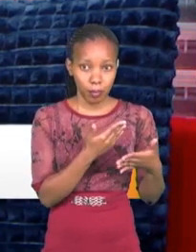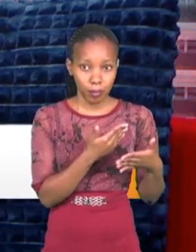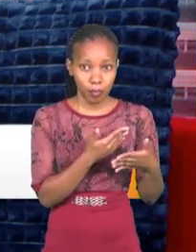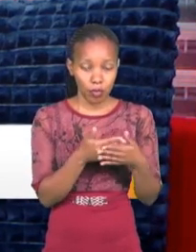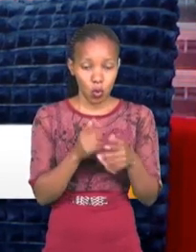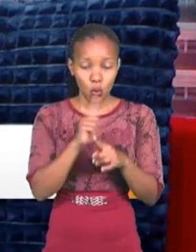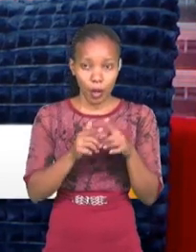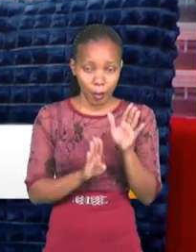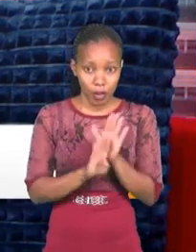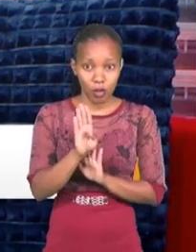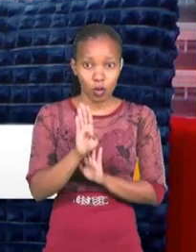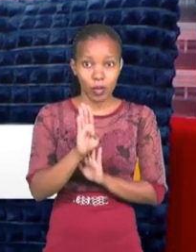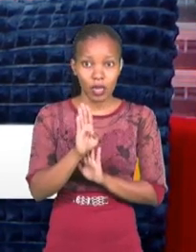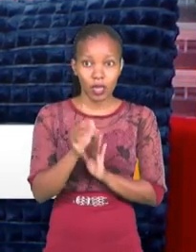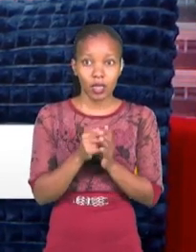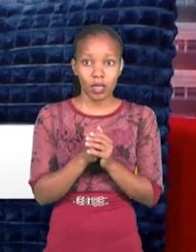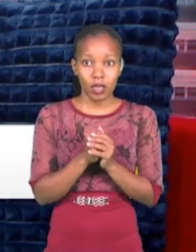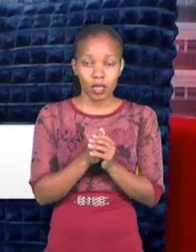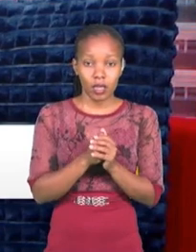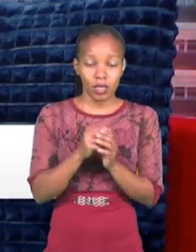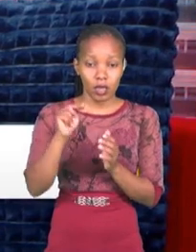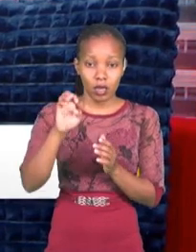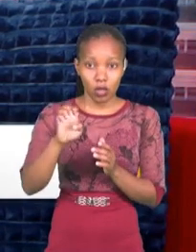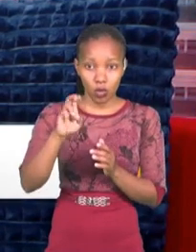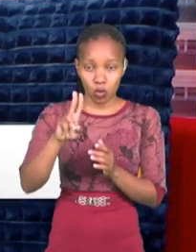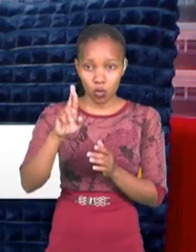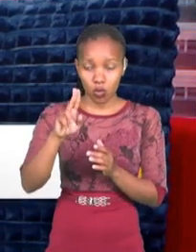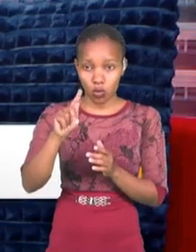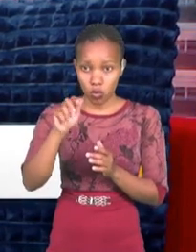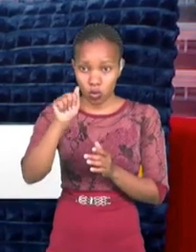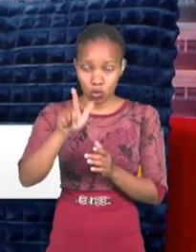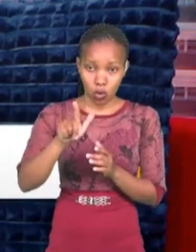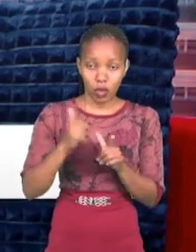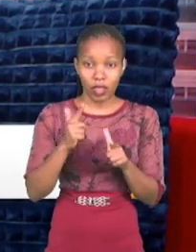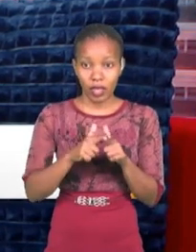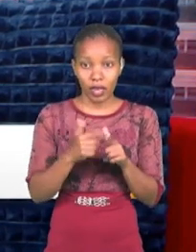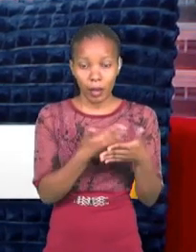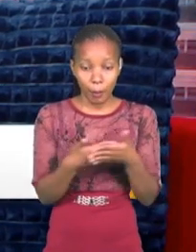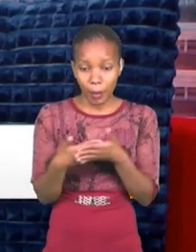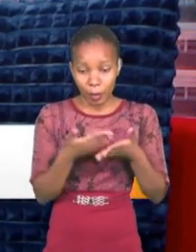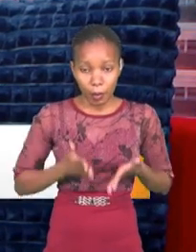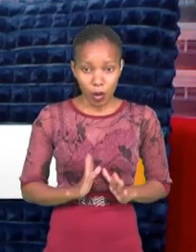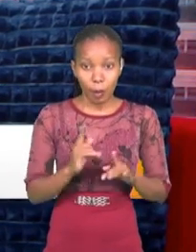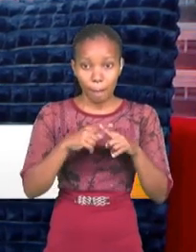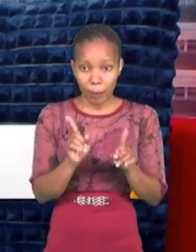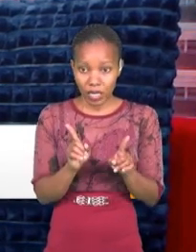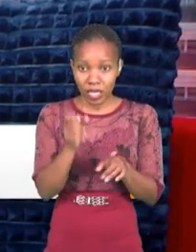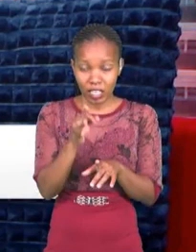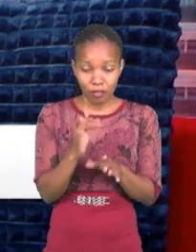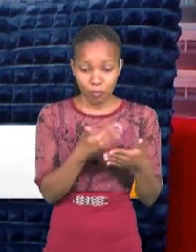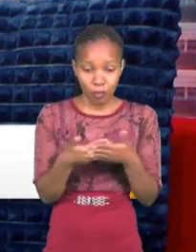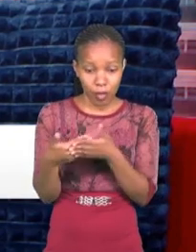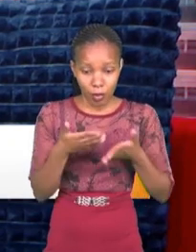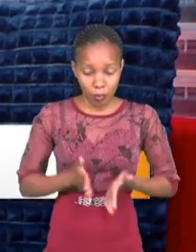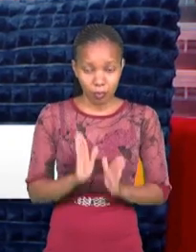in utero. While baby develops in utero till 37 weeks, and after that the baby baby delivers. But if baby delivers